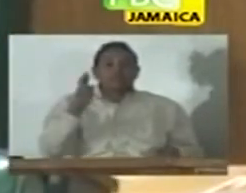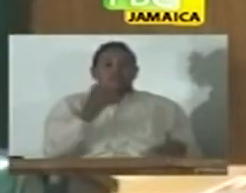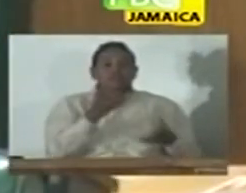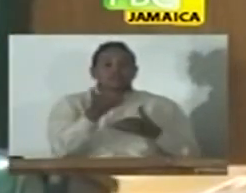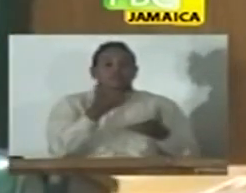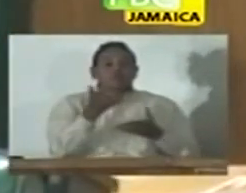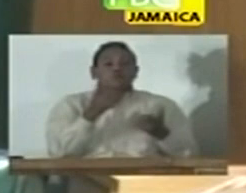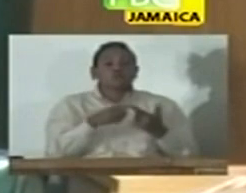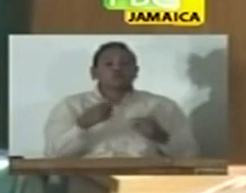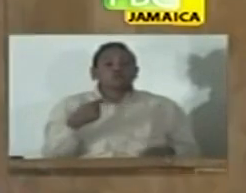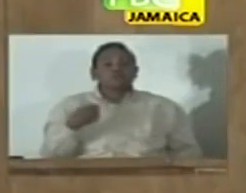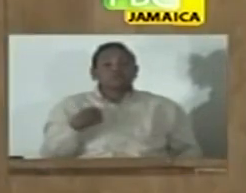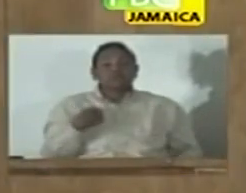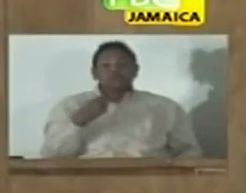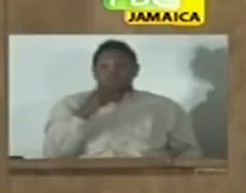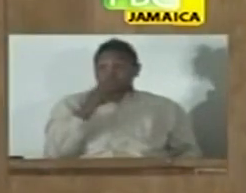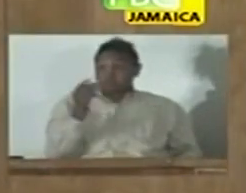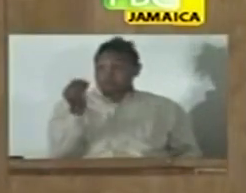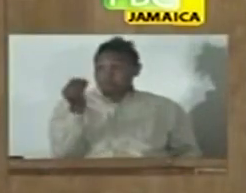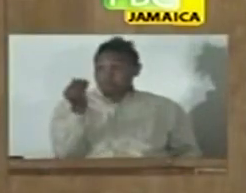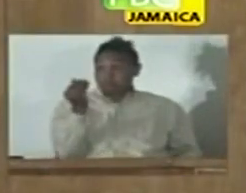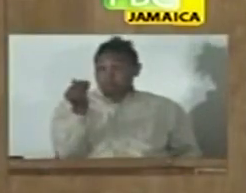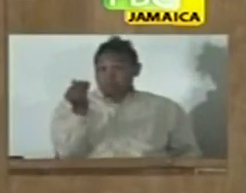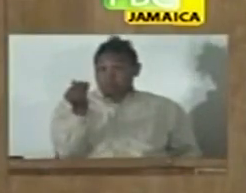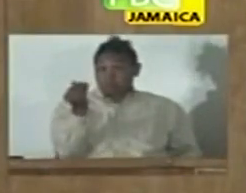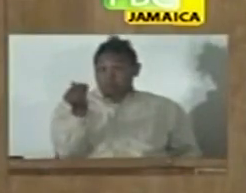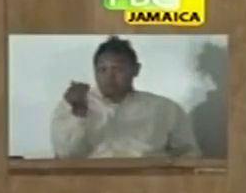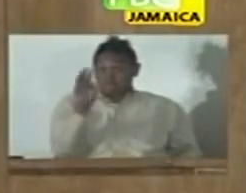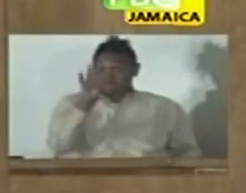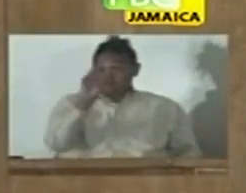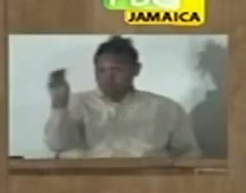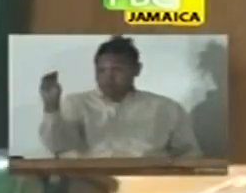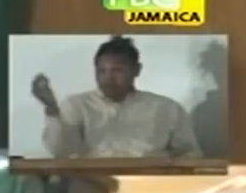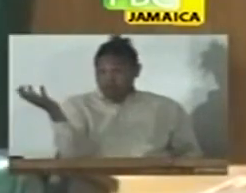a single cent of that came to her.